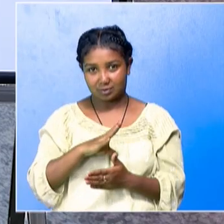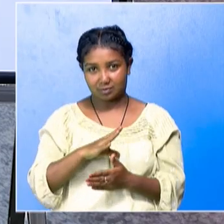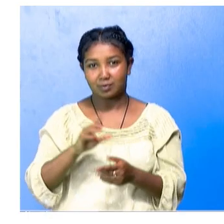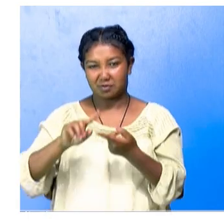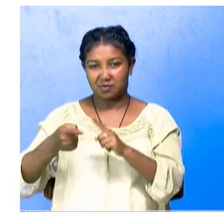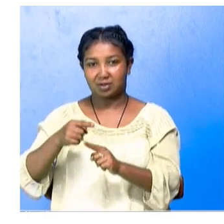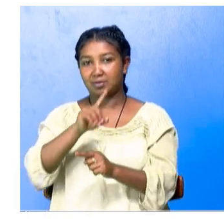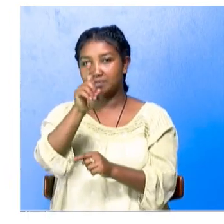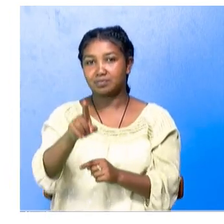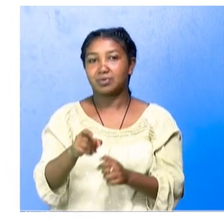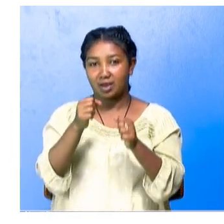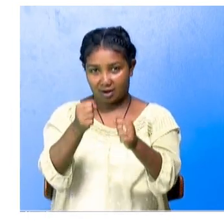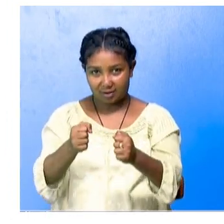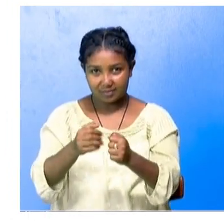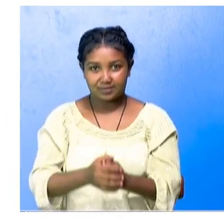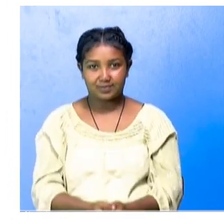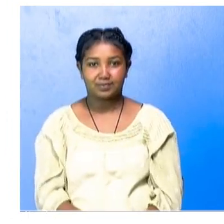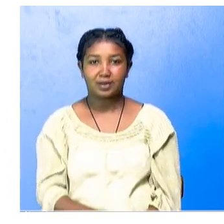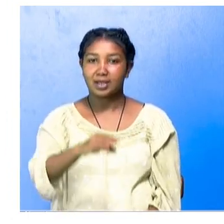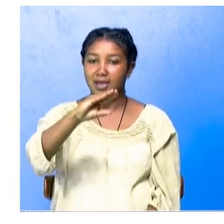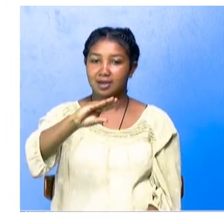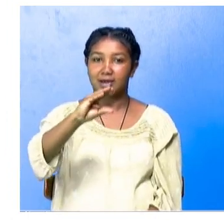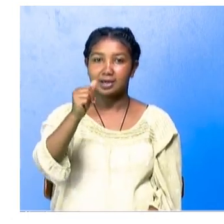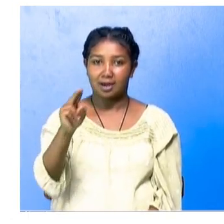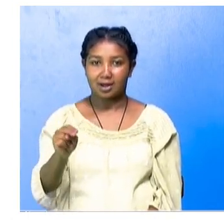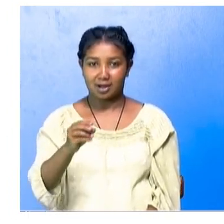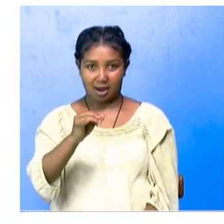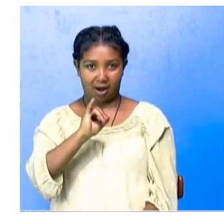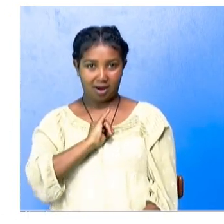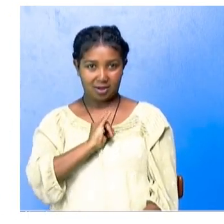my friend. Can, here is, I